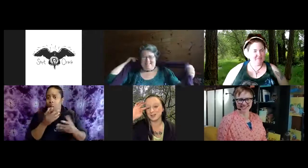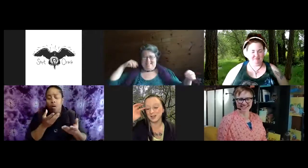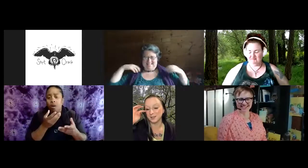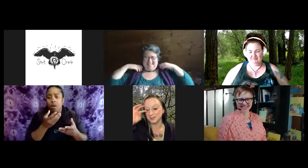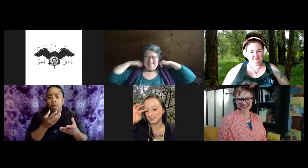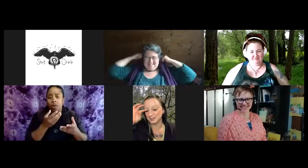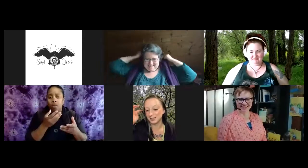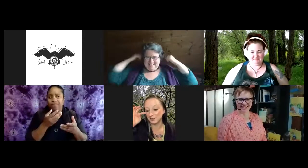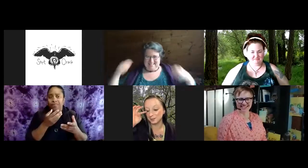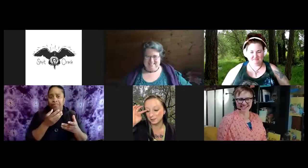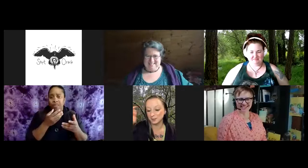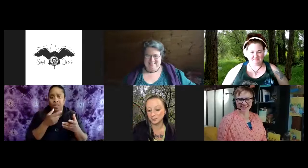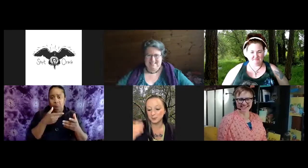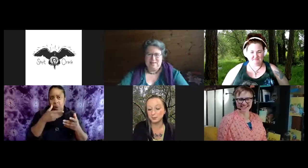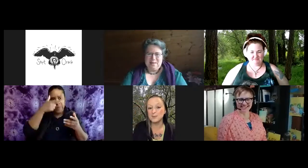just because